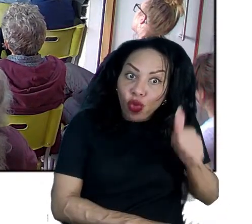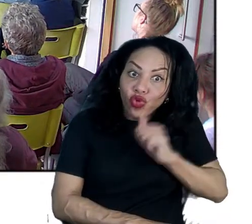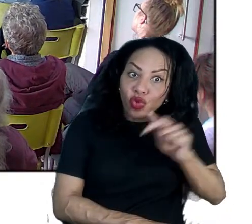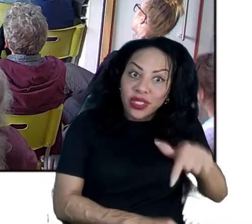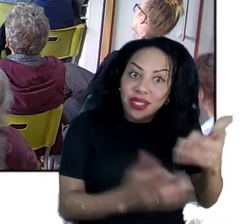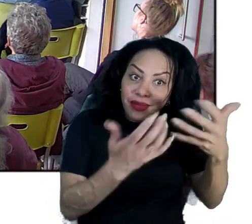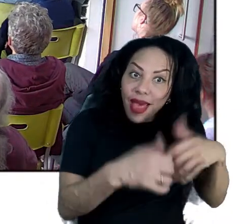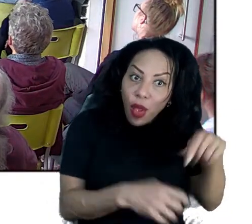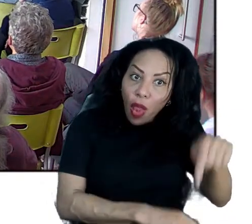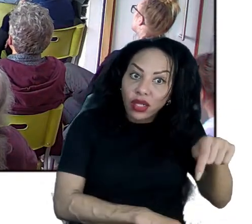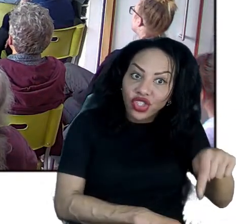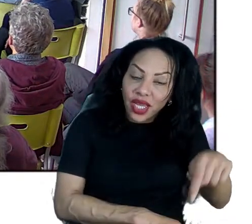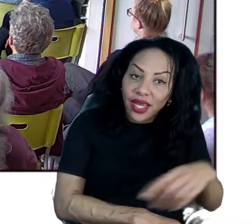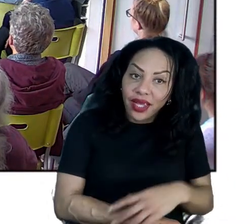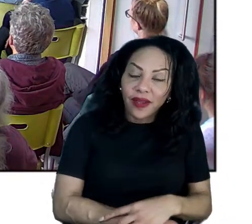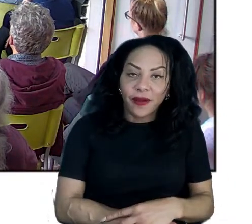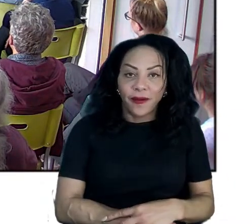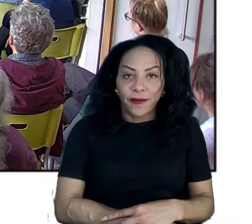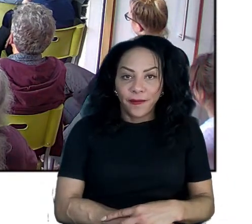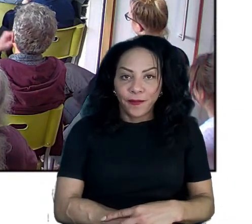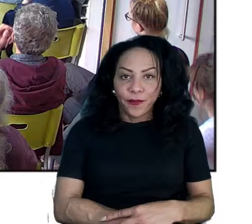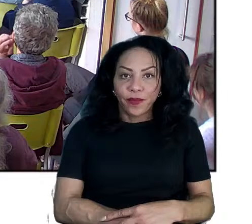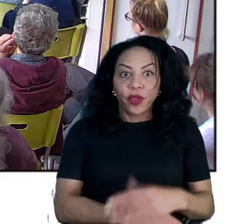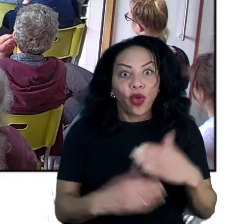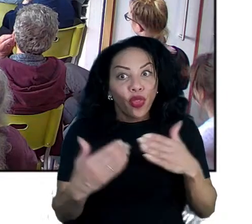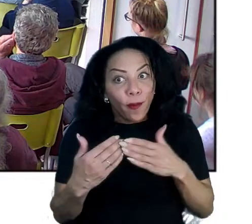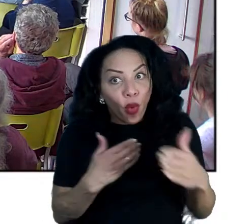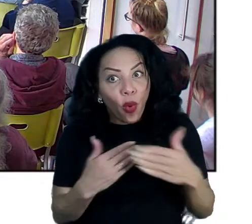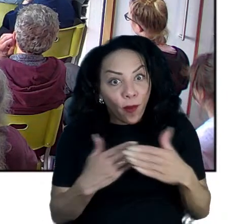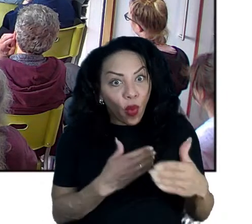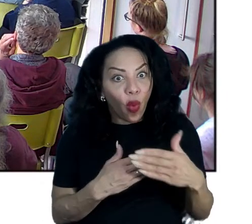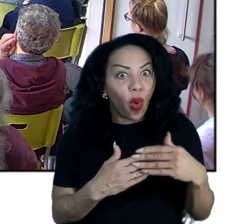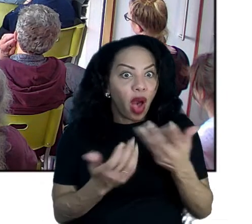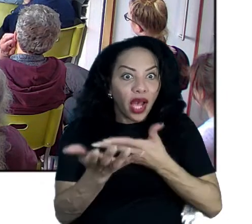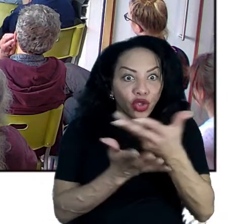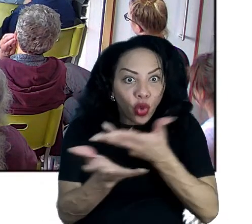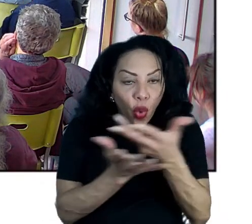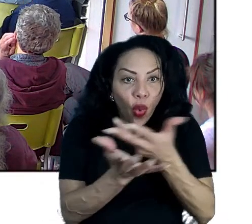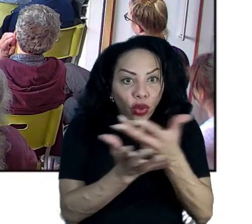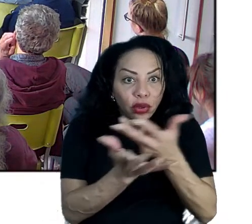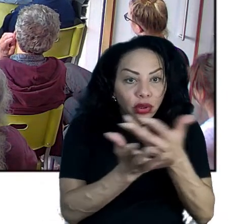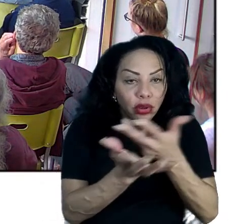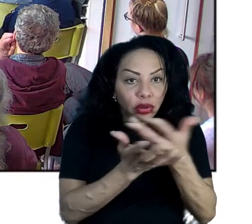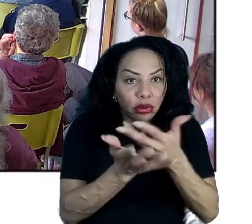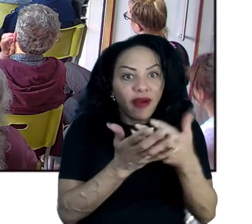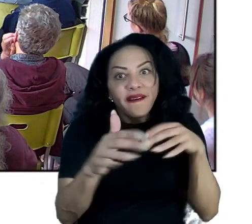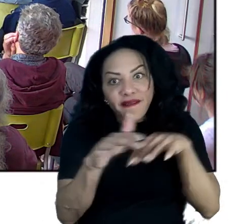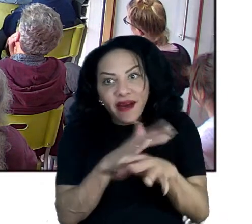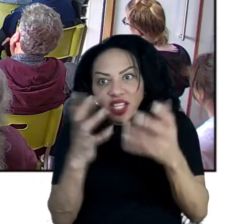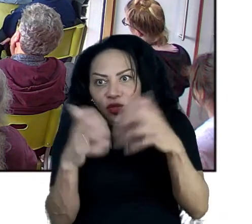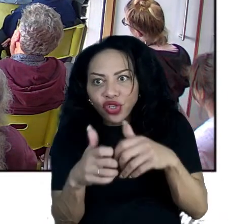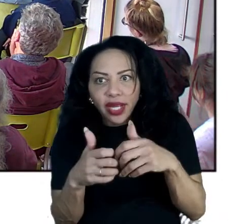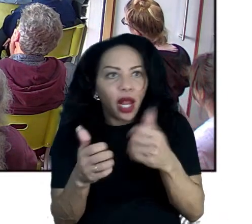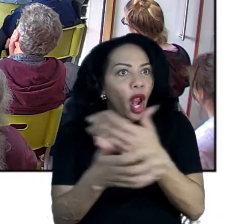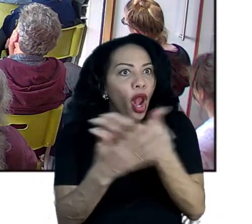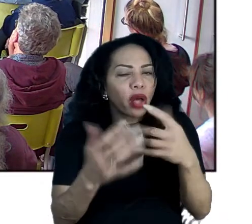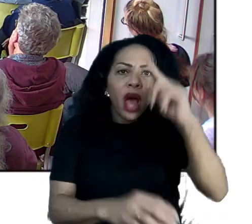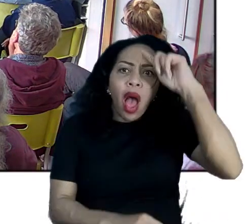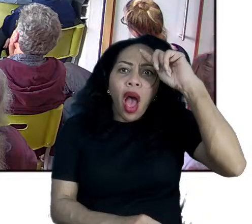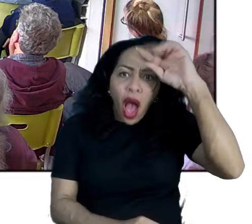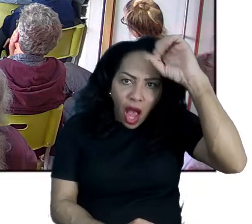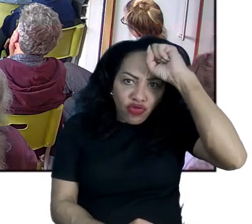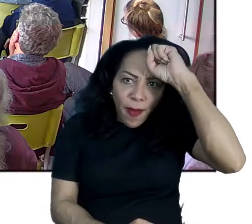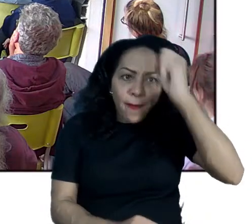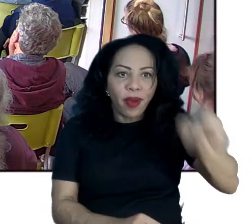when I've used, the more and more I talk to people about fax machines, the more and more stories people share with me